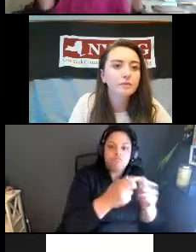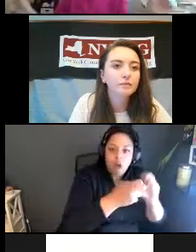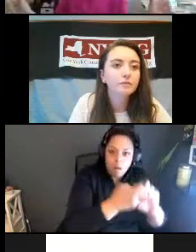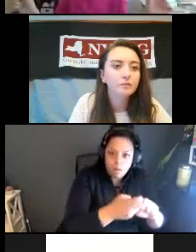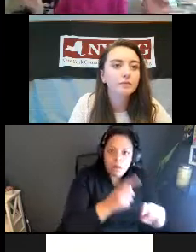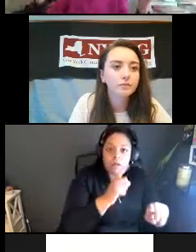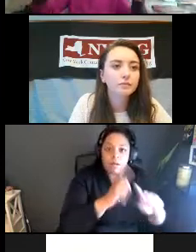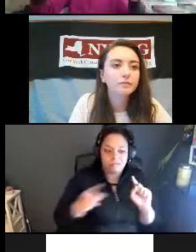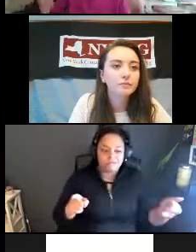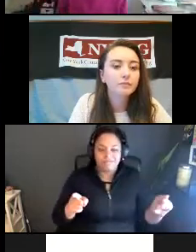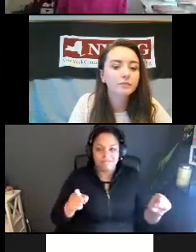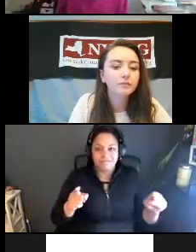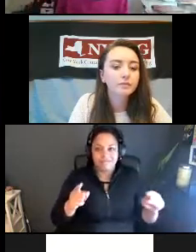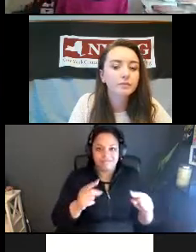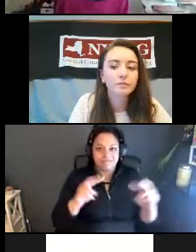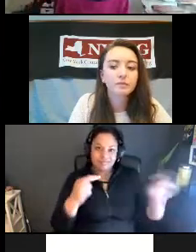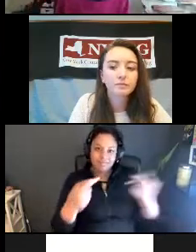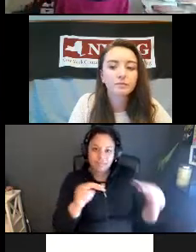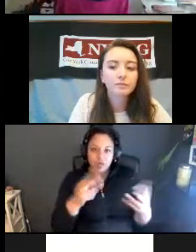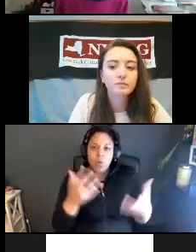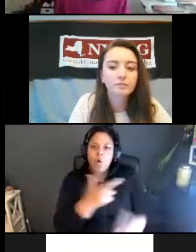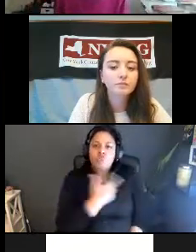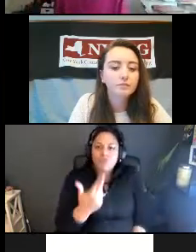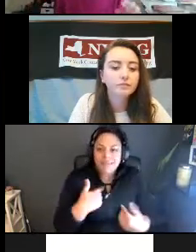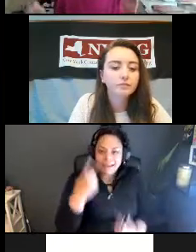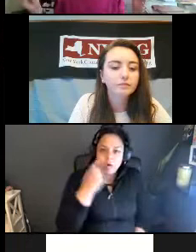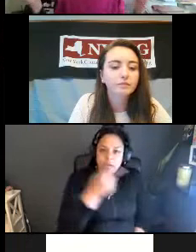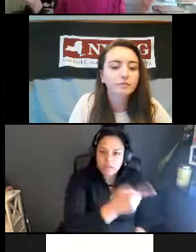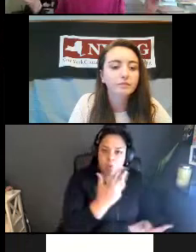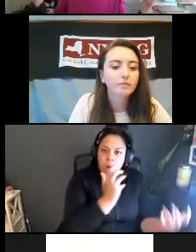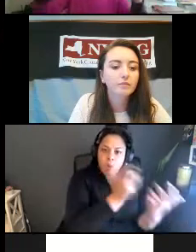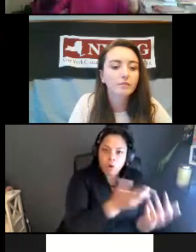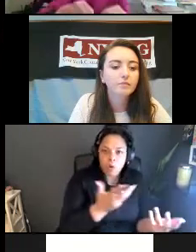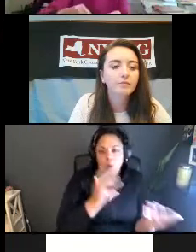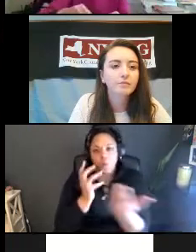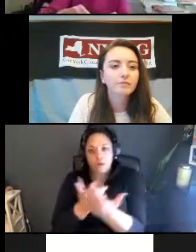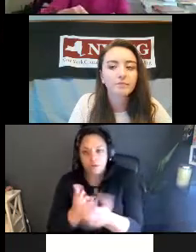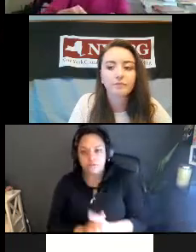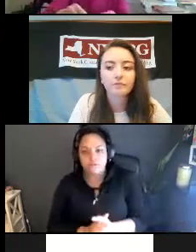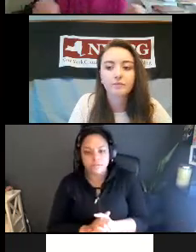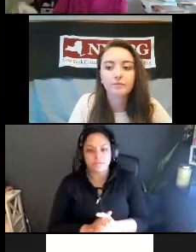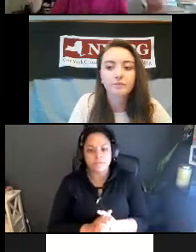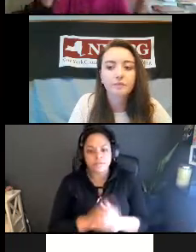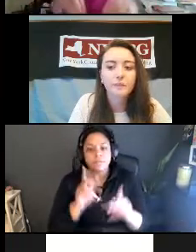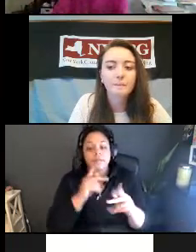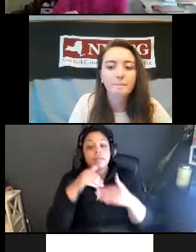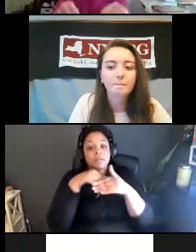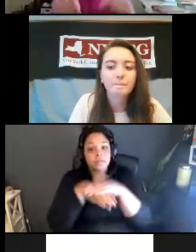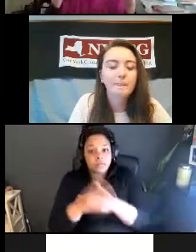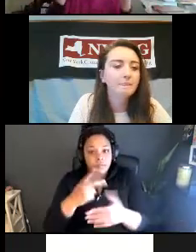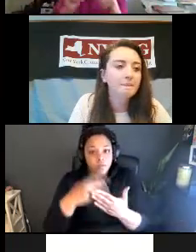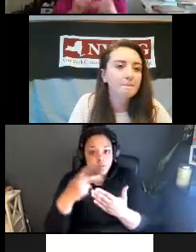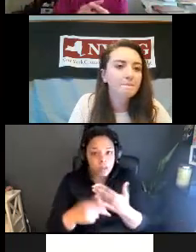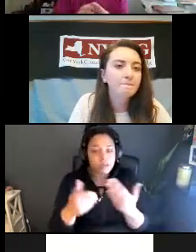potential risks and what works for each individual. When people are coming into a program